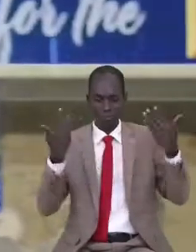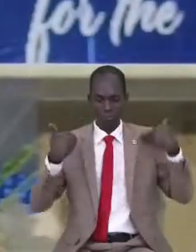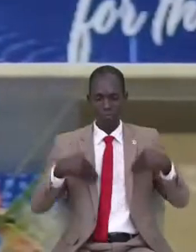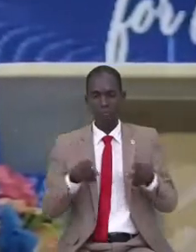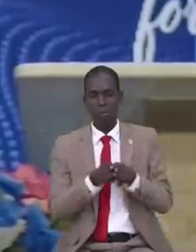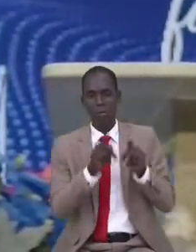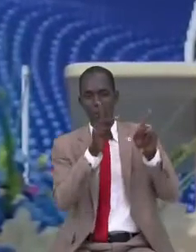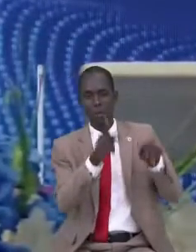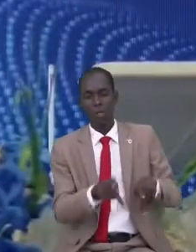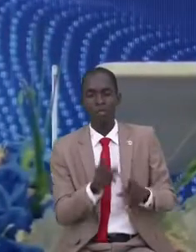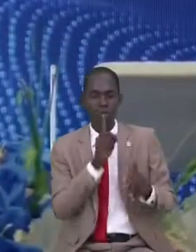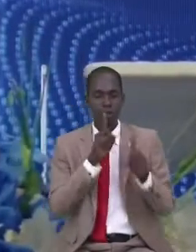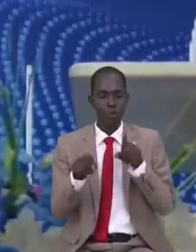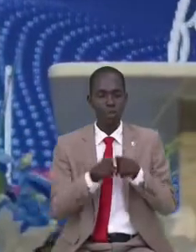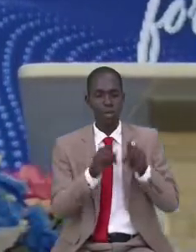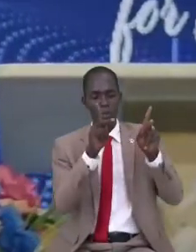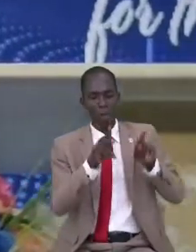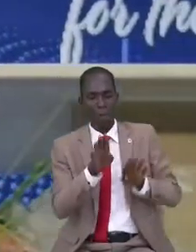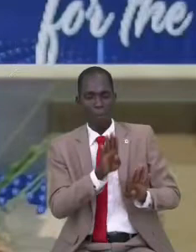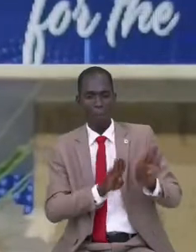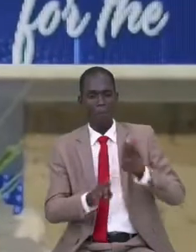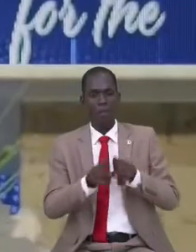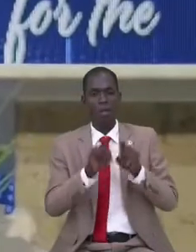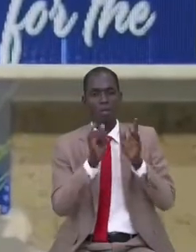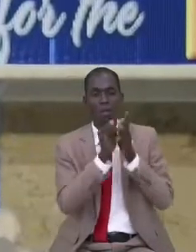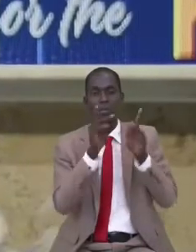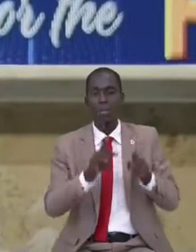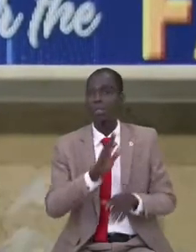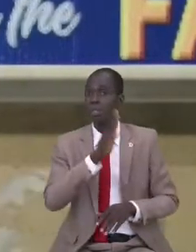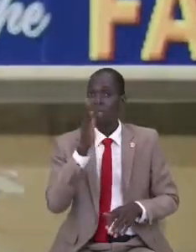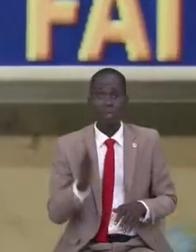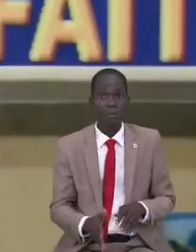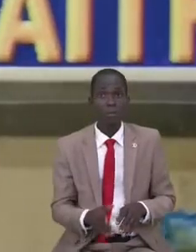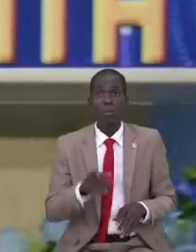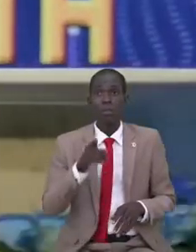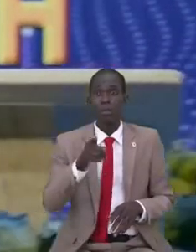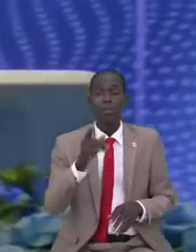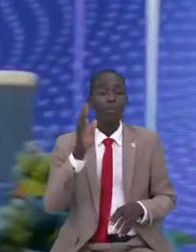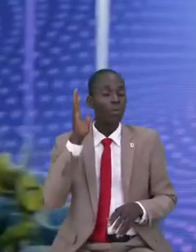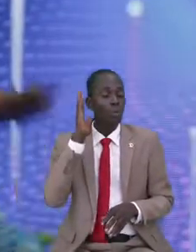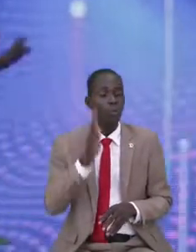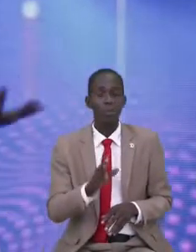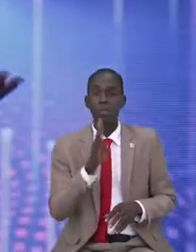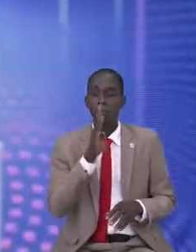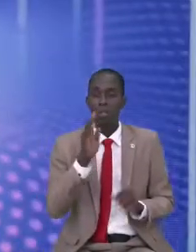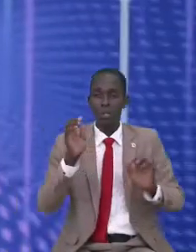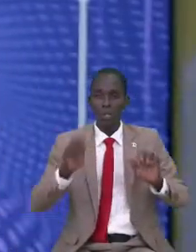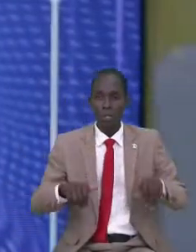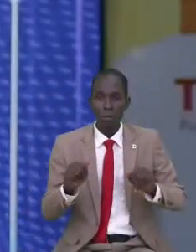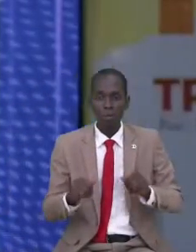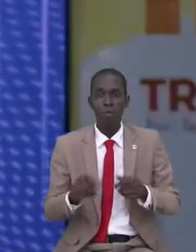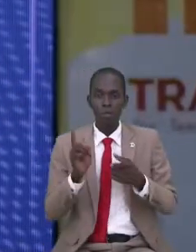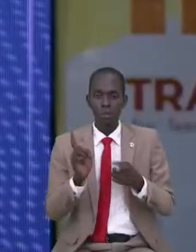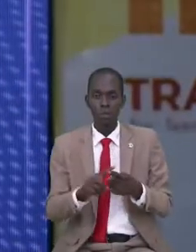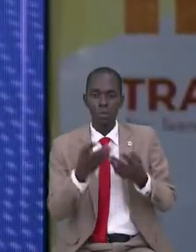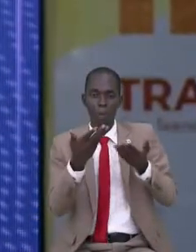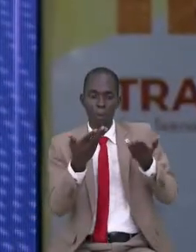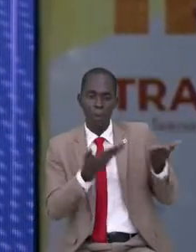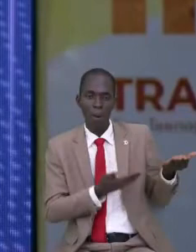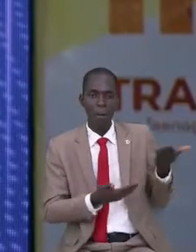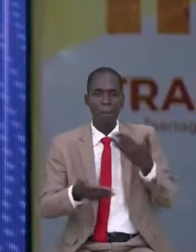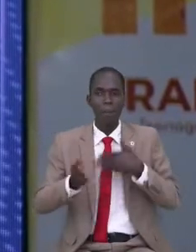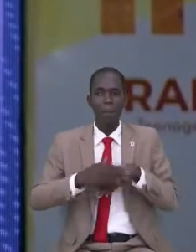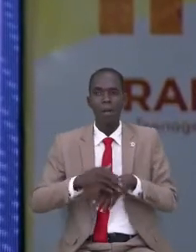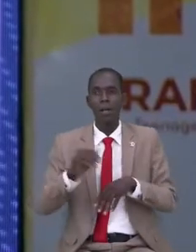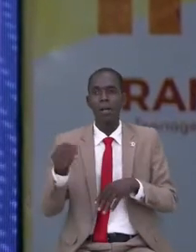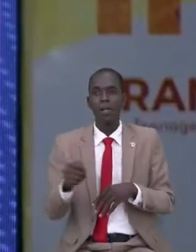him and behave like him. Never will you be able to restore anyone with